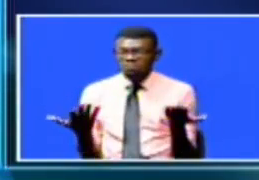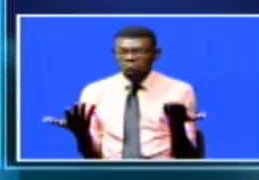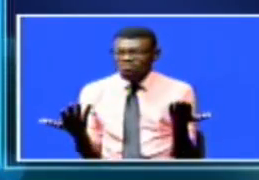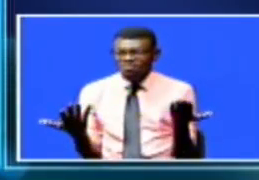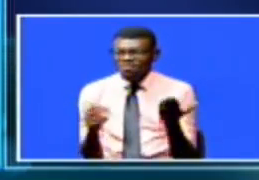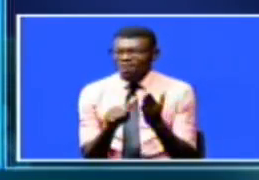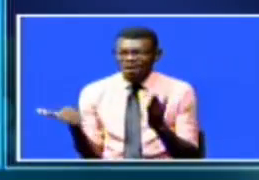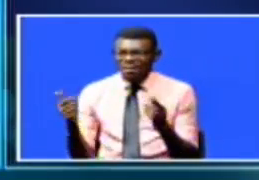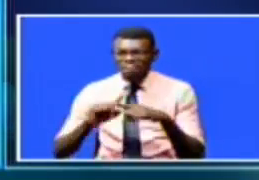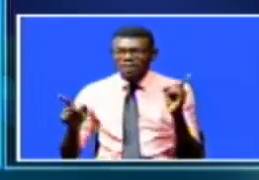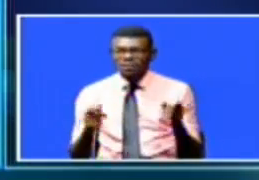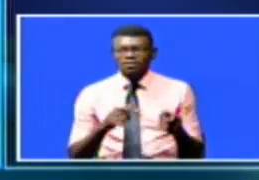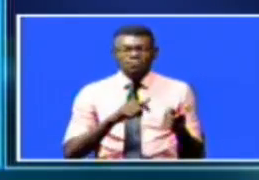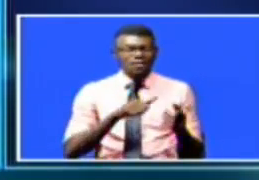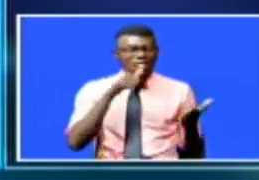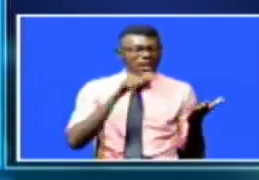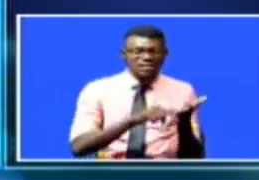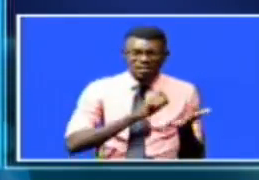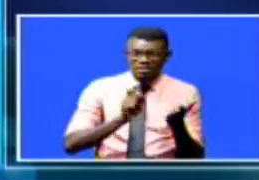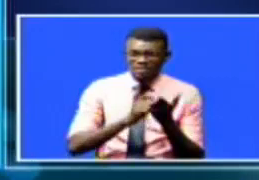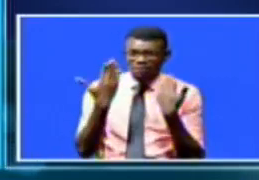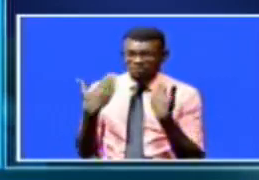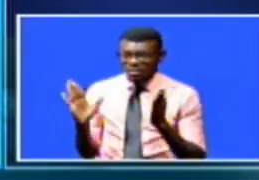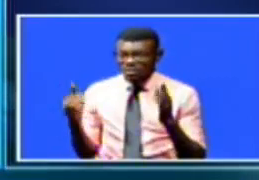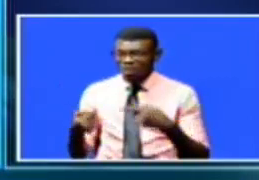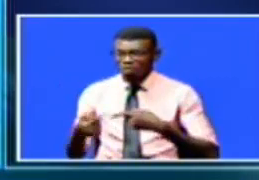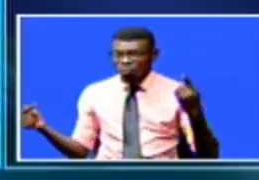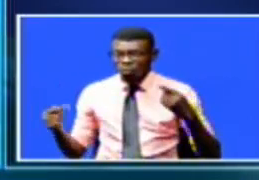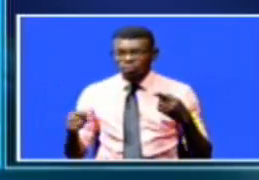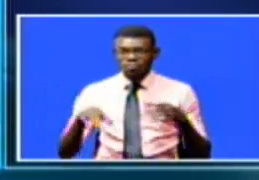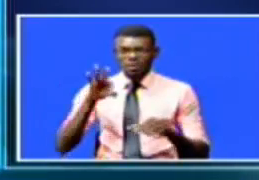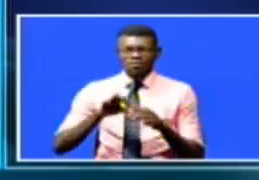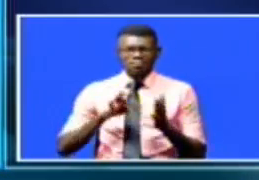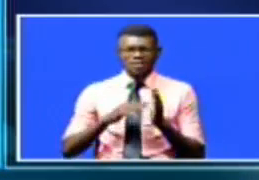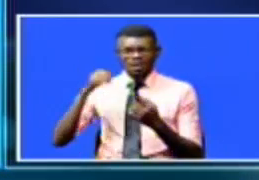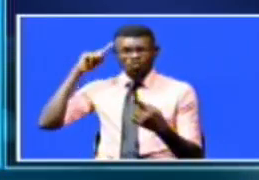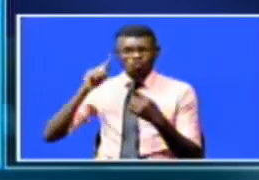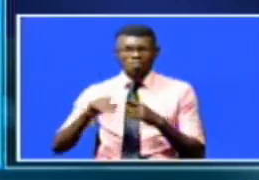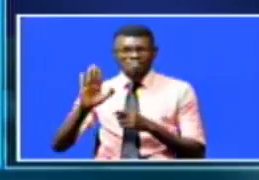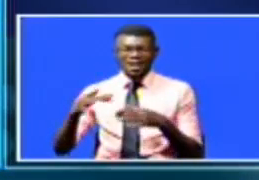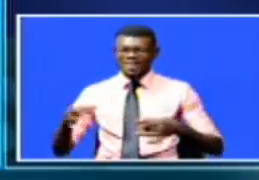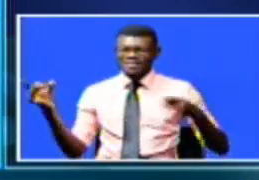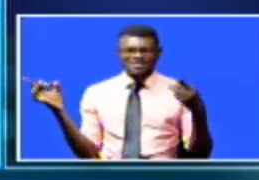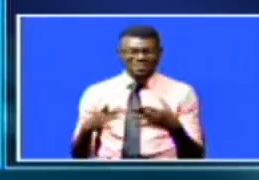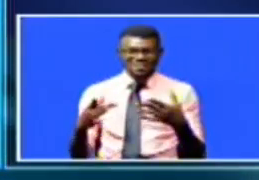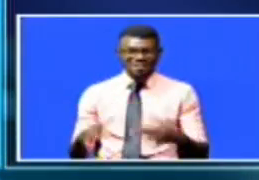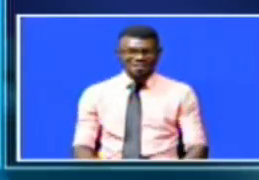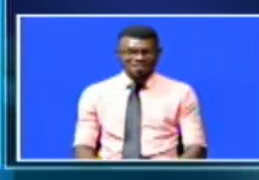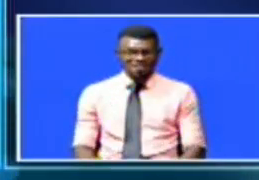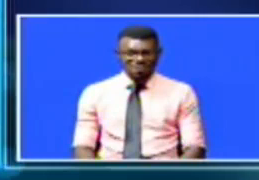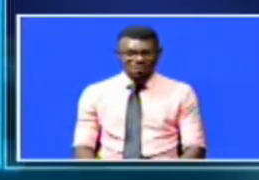already written another letter disputing an election, the motive is very clear. It is not for you to be